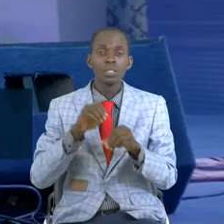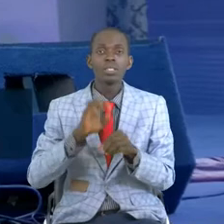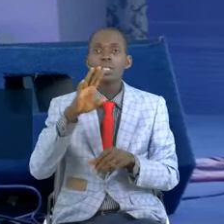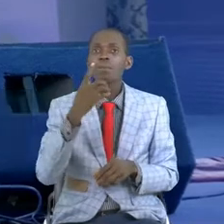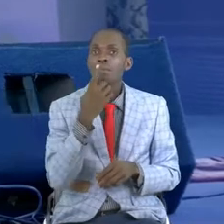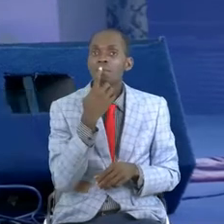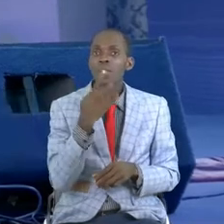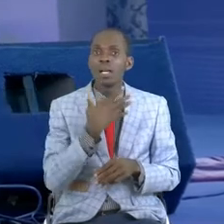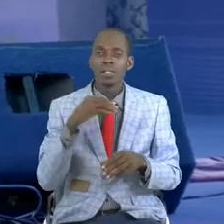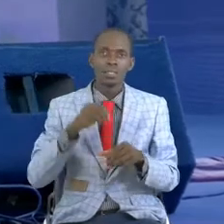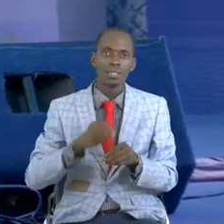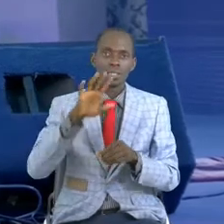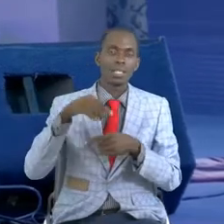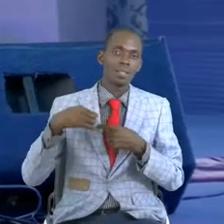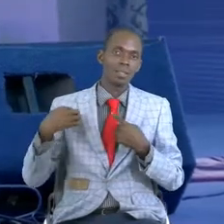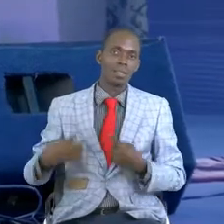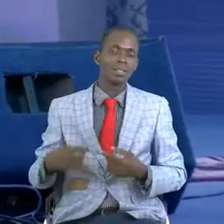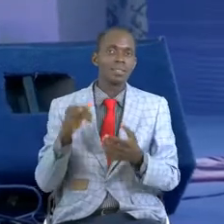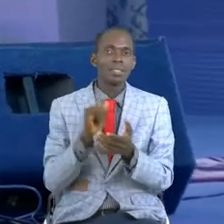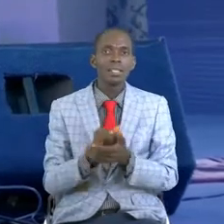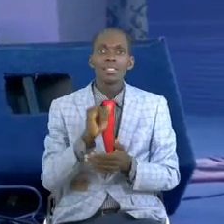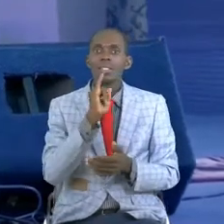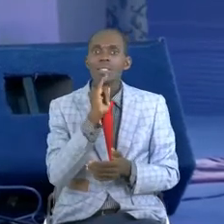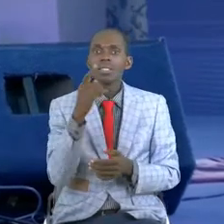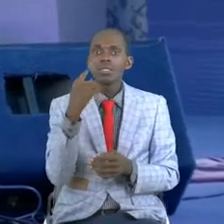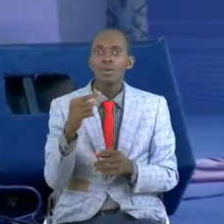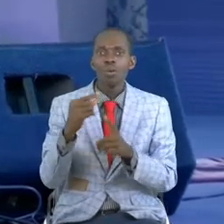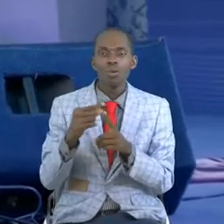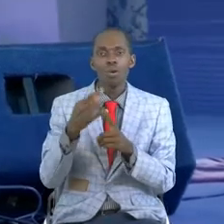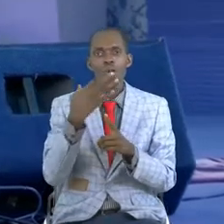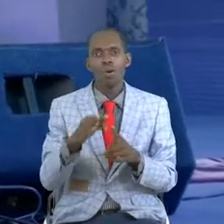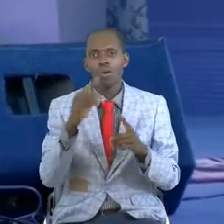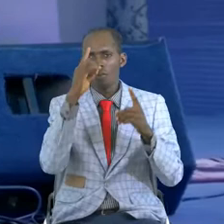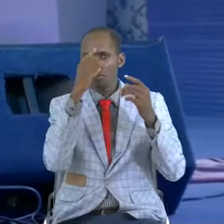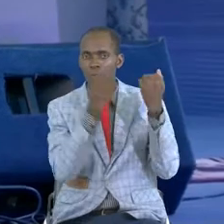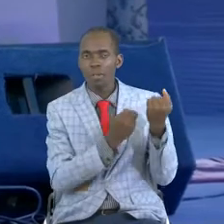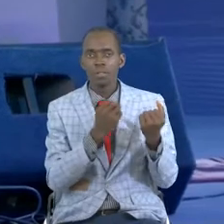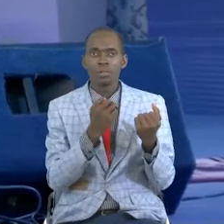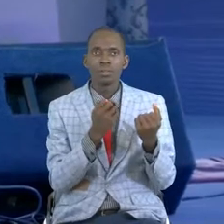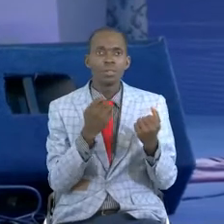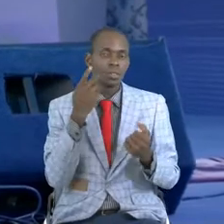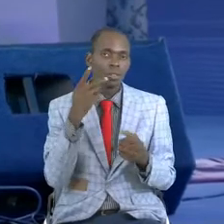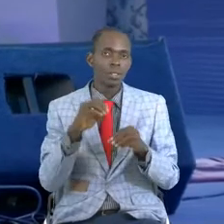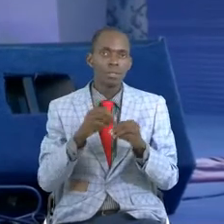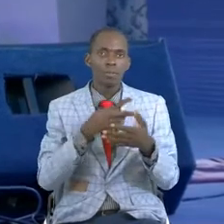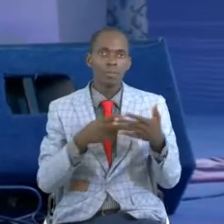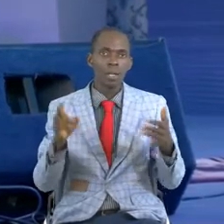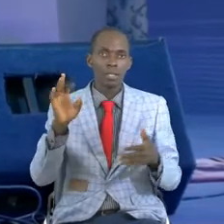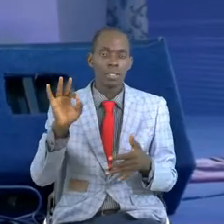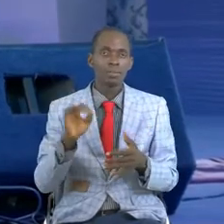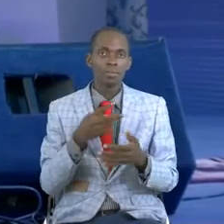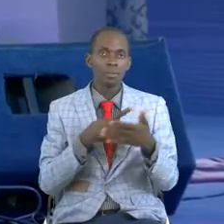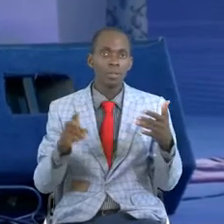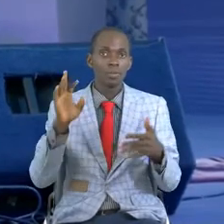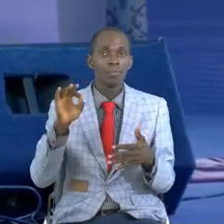in thine heart. That is the word of faith which we preach. Look at verse 9. In verse 9, that